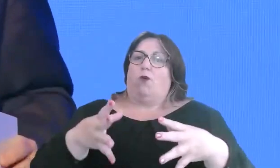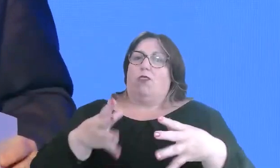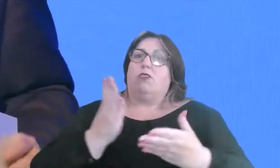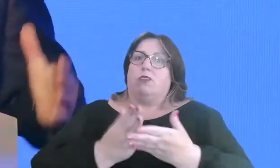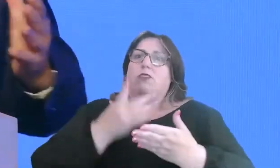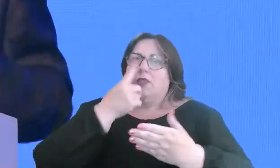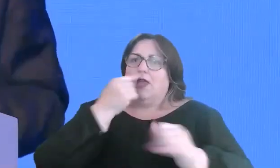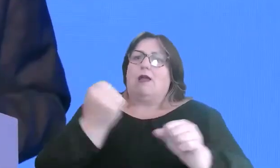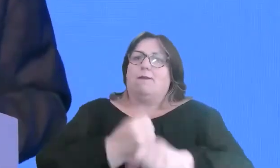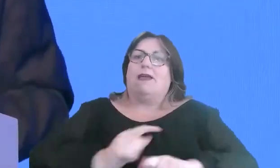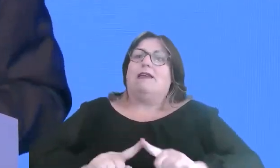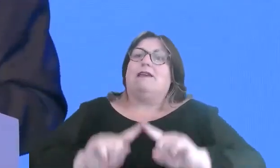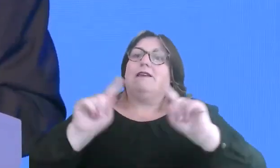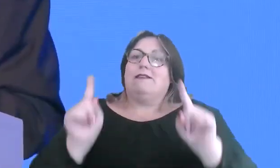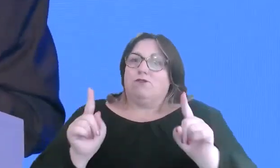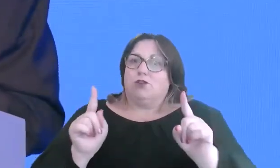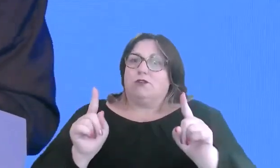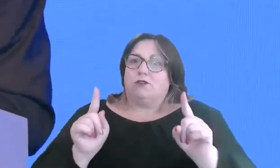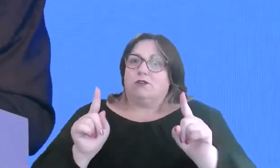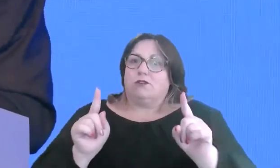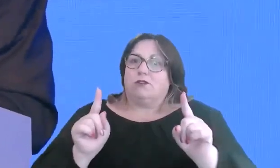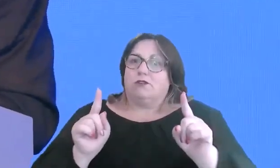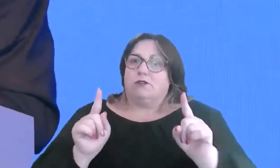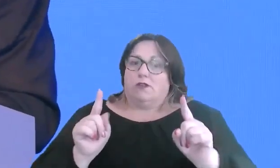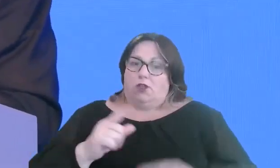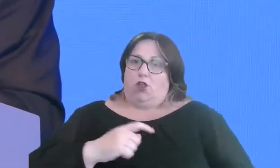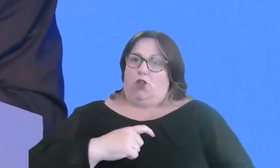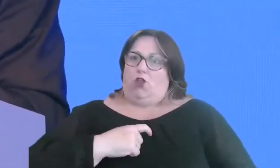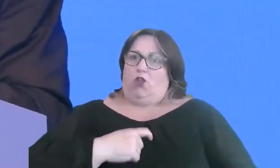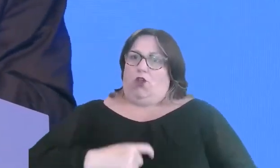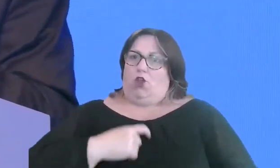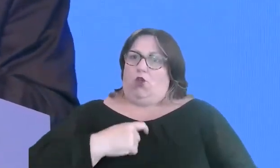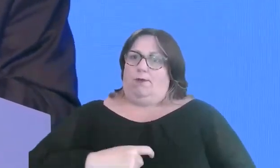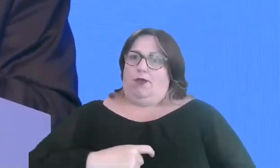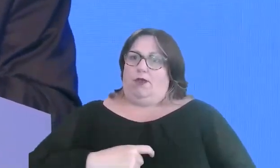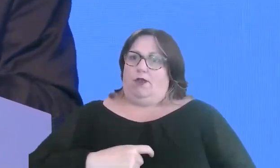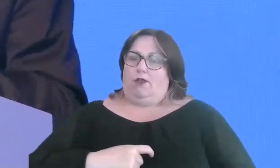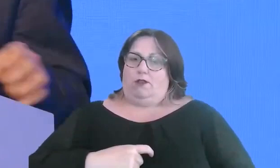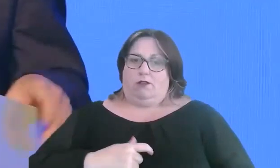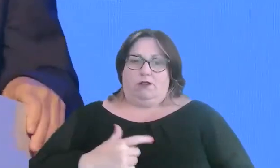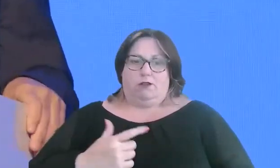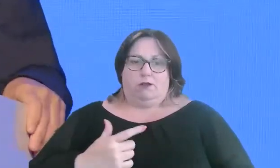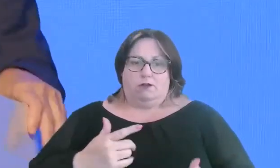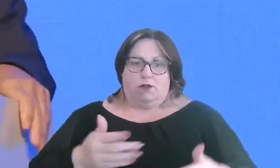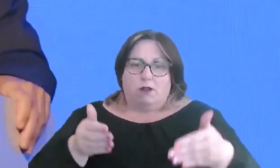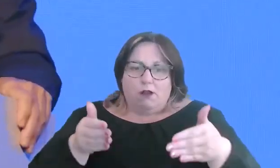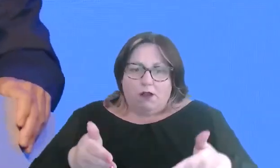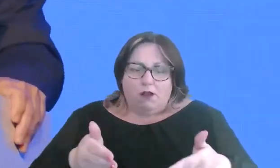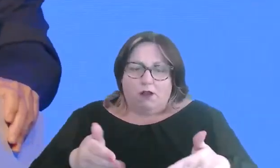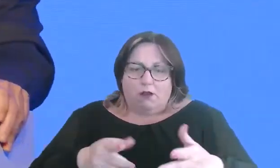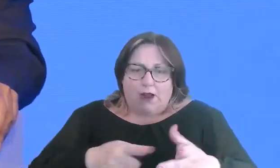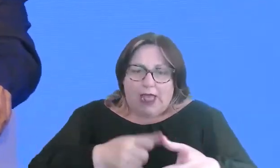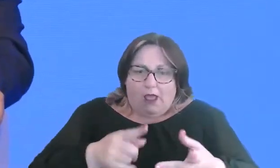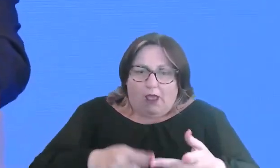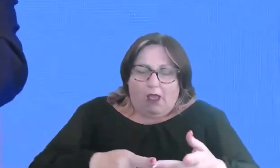will make. Again, the human that sits there with the tech and the AI, because the security of having an